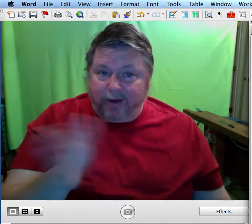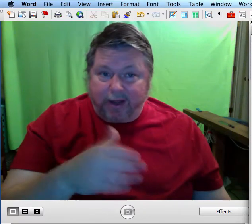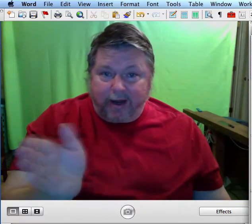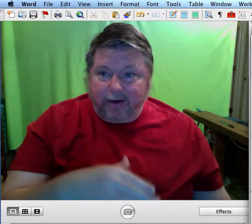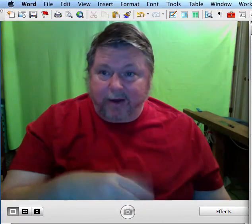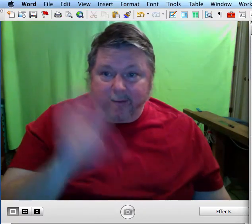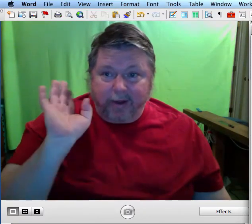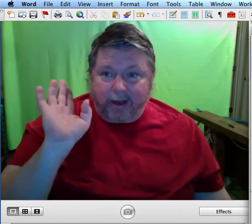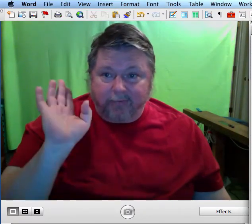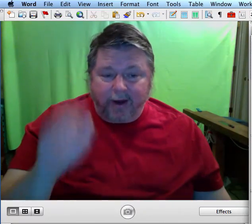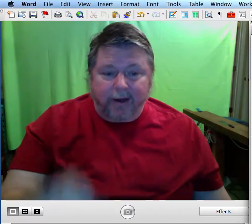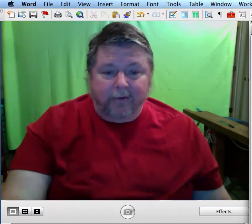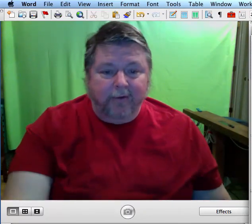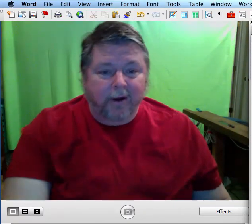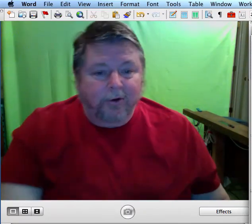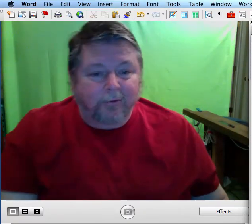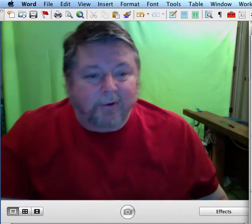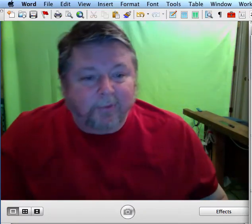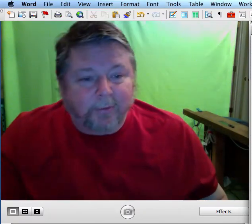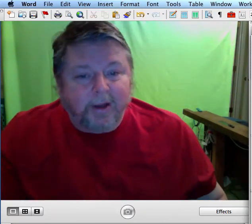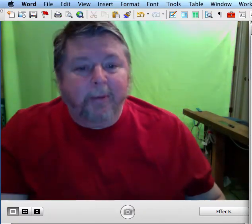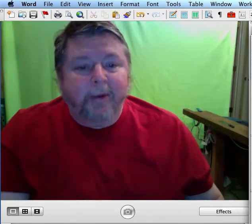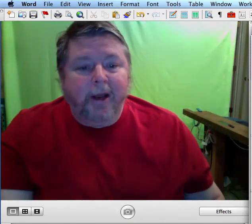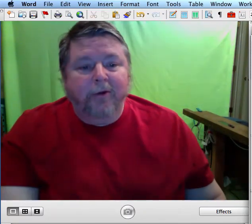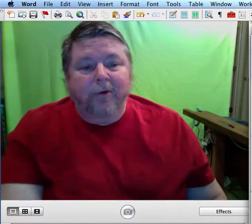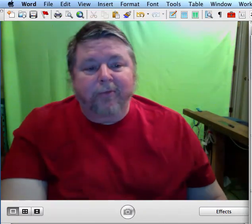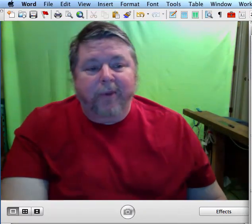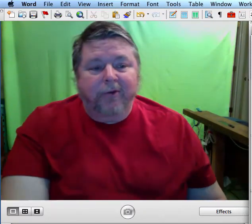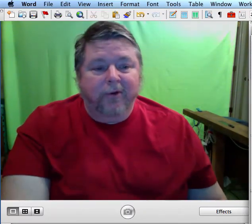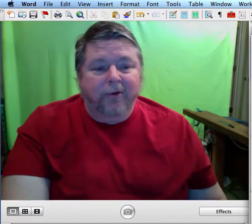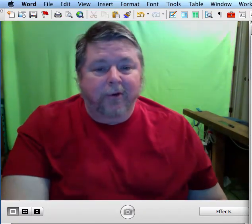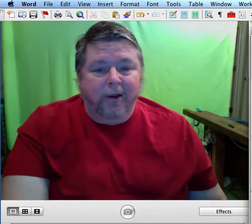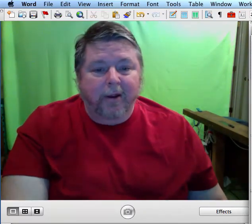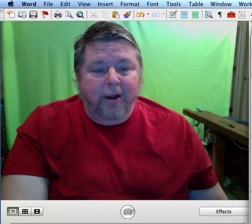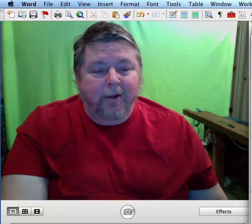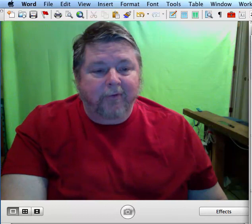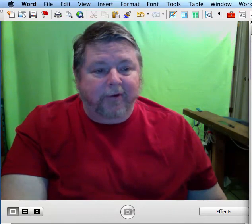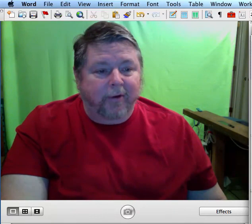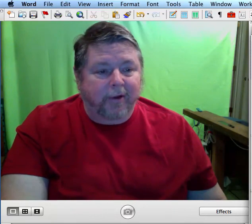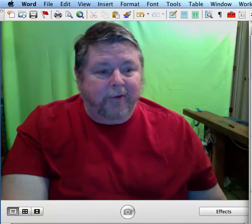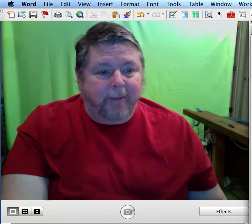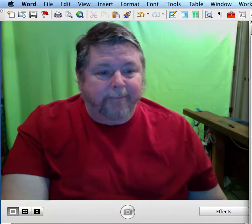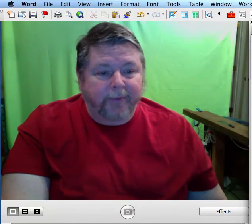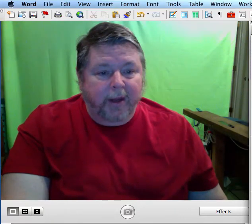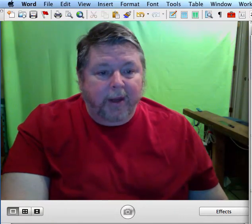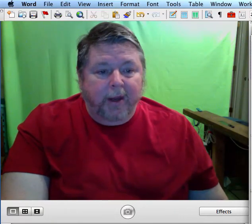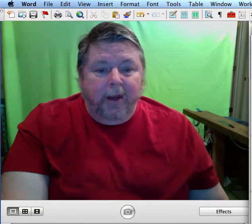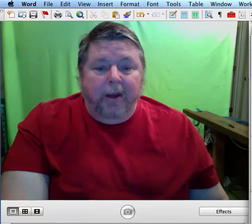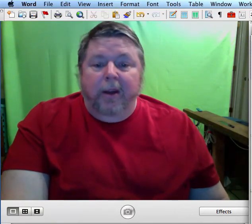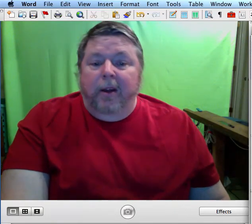agree to that ahead of time, that's fine. You're reasonably accommodating your deaf patient during a physical exam.